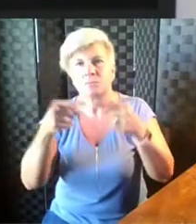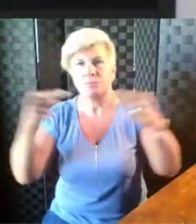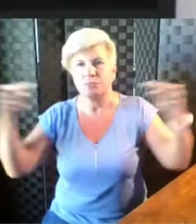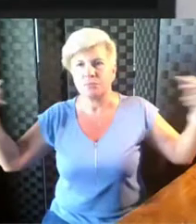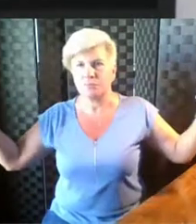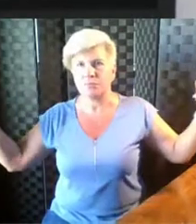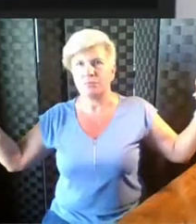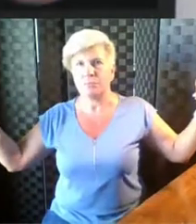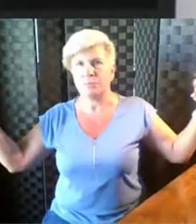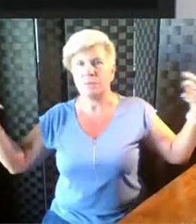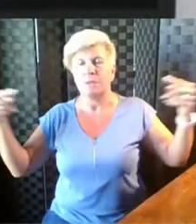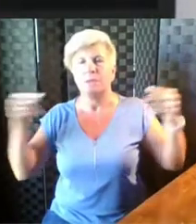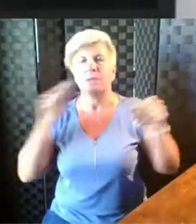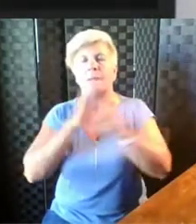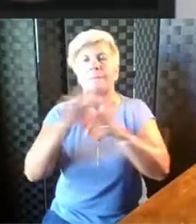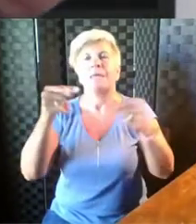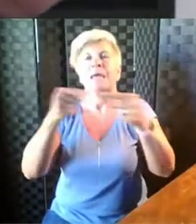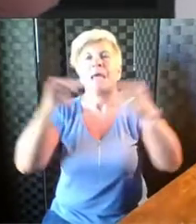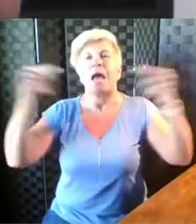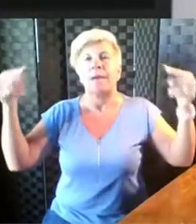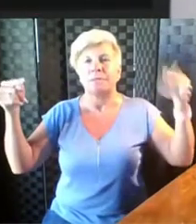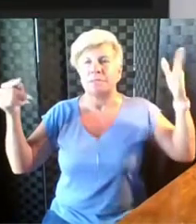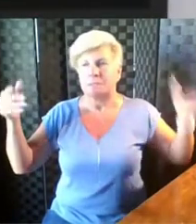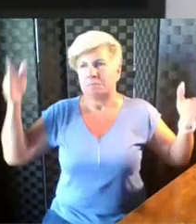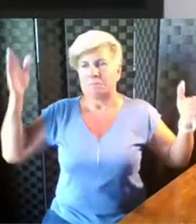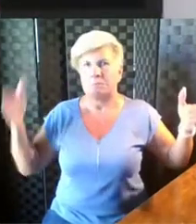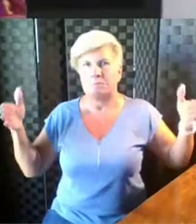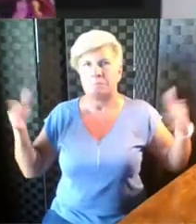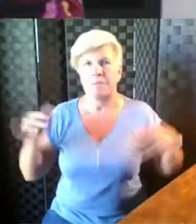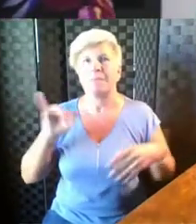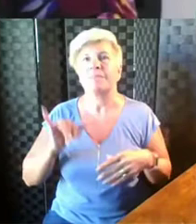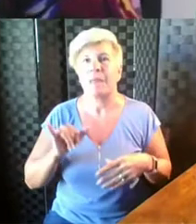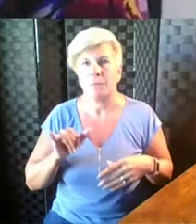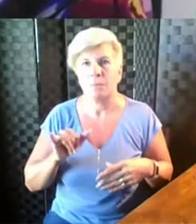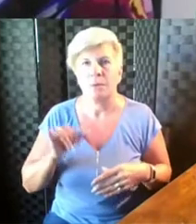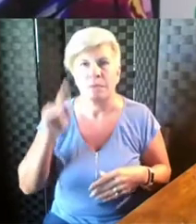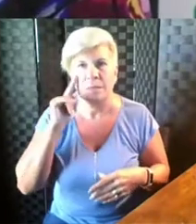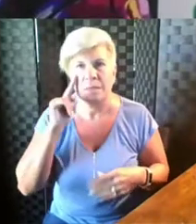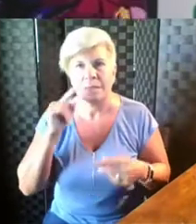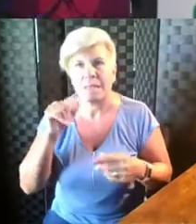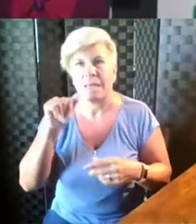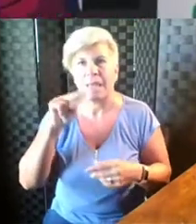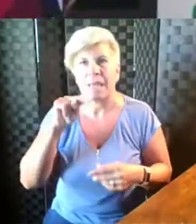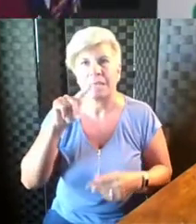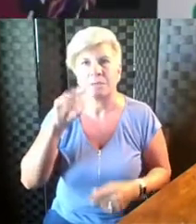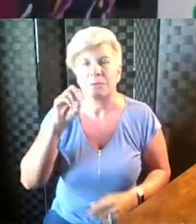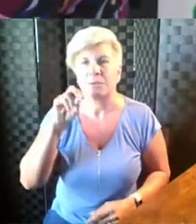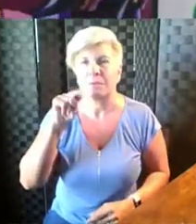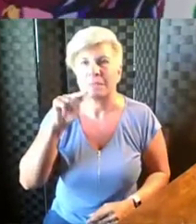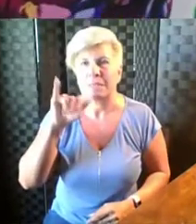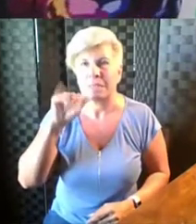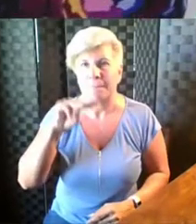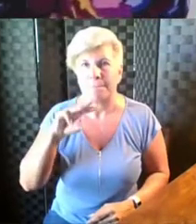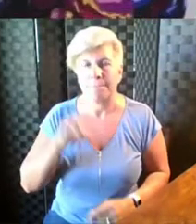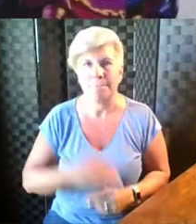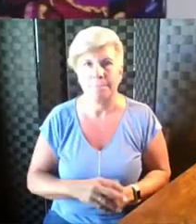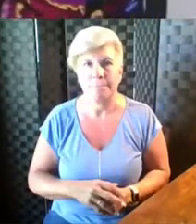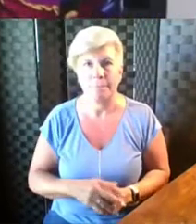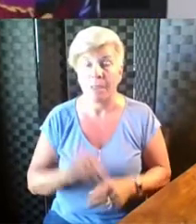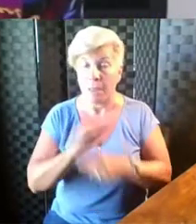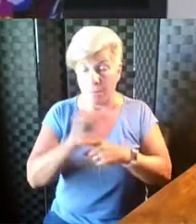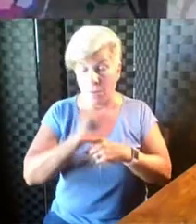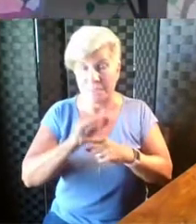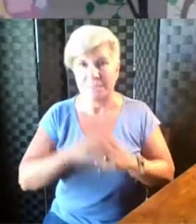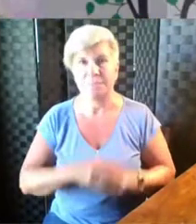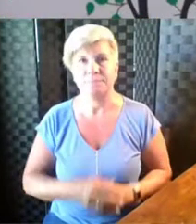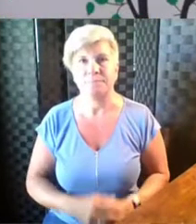line. Whatever's on opposite sides, that is what would be considered an antonym. Let's